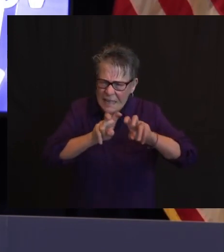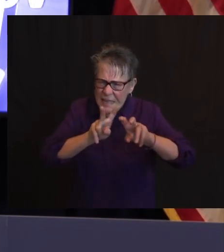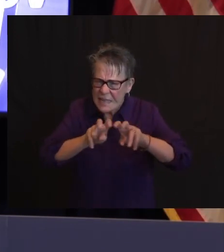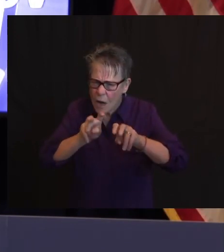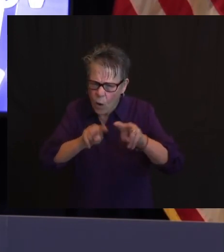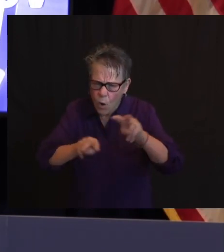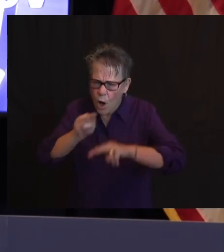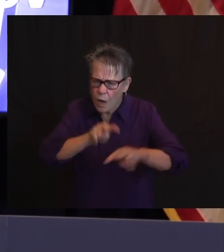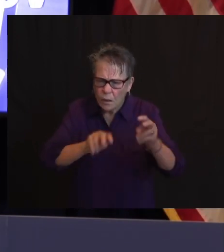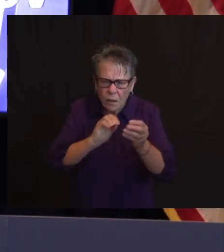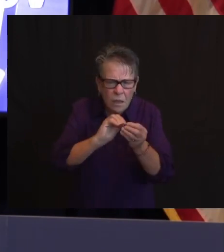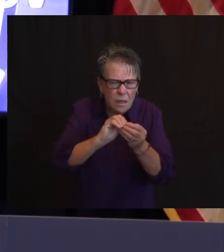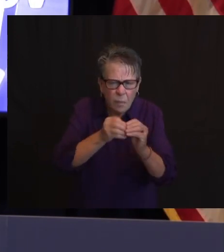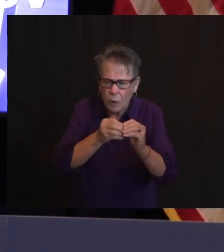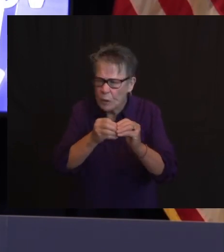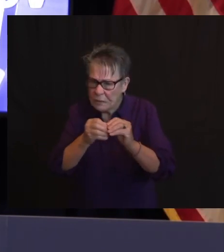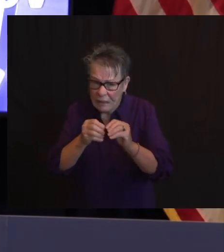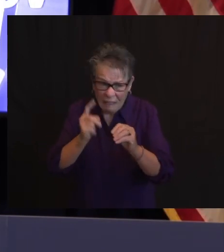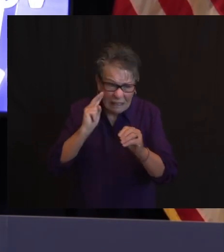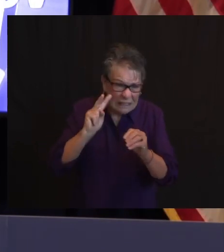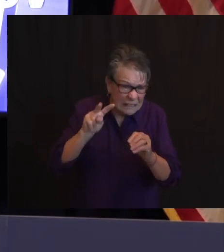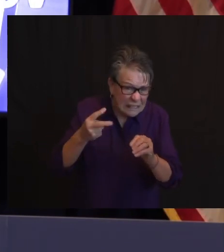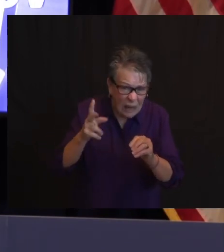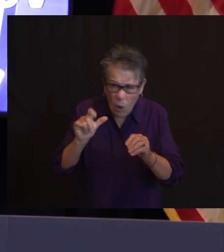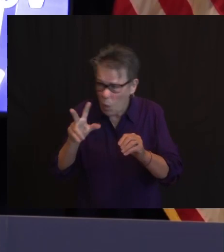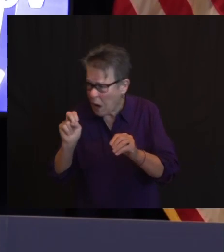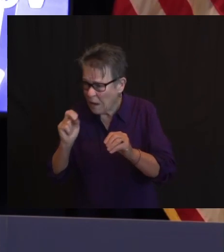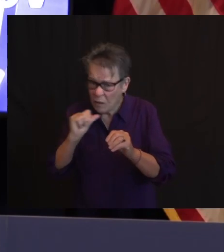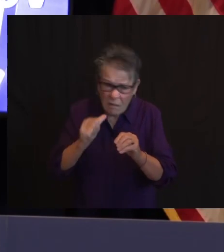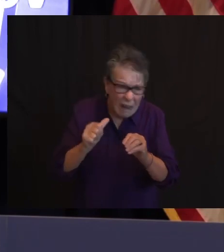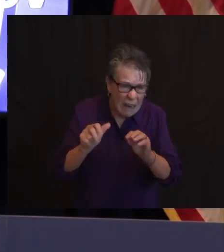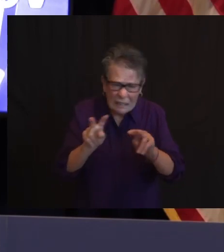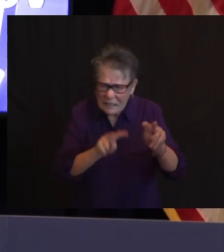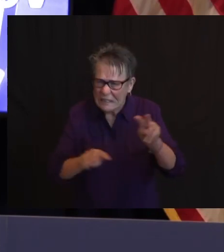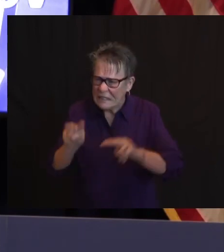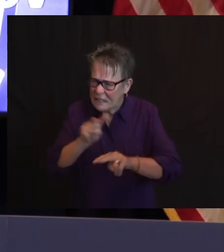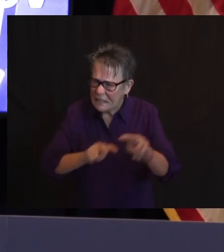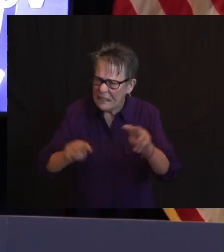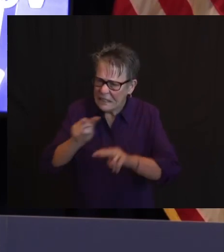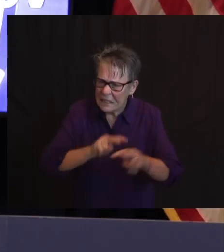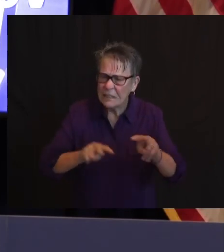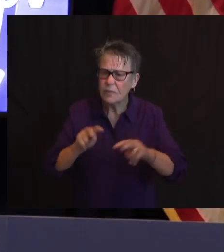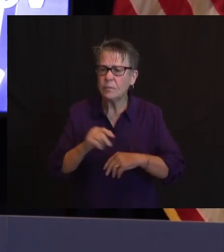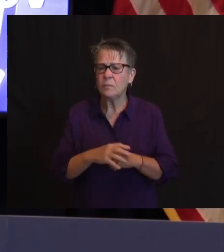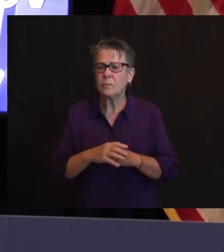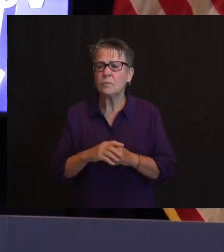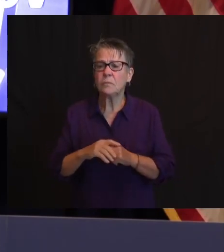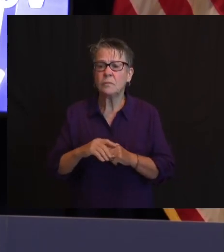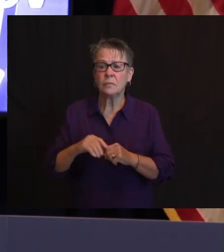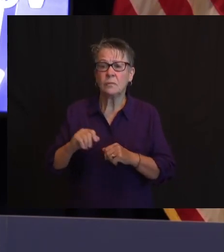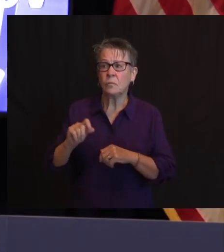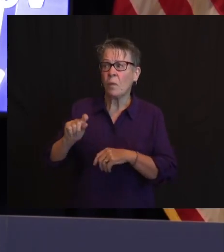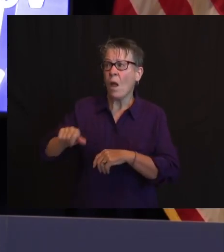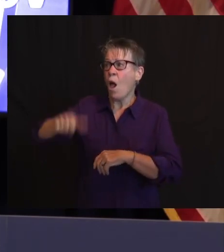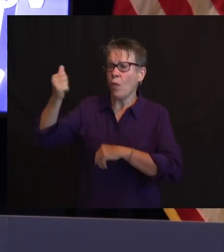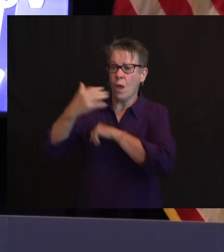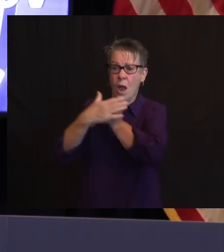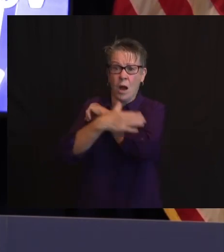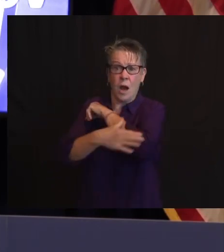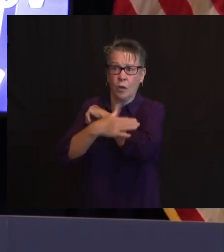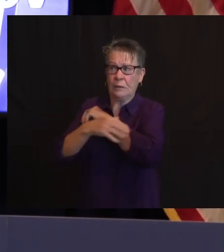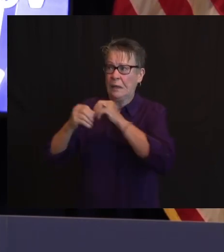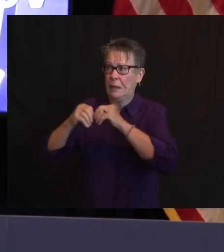We know internationally that many other countries are seeing what they consider a surge in